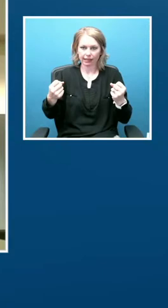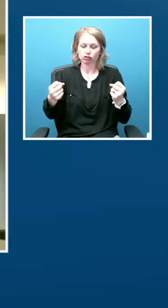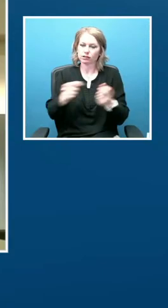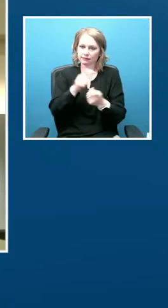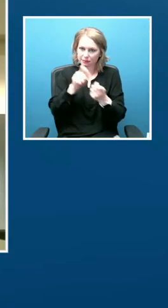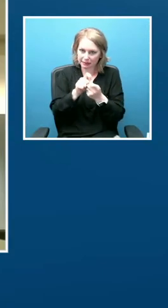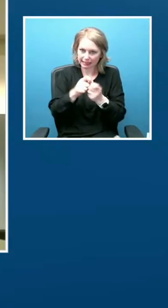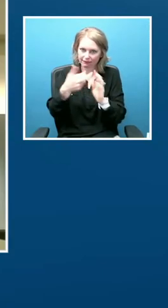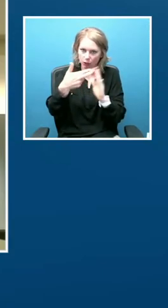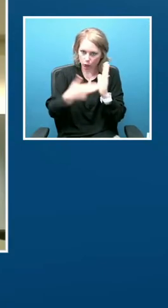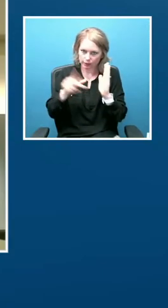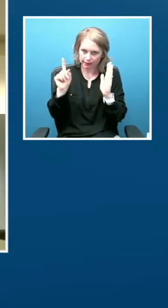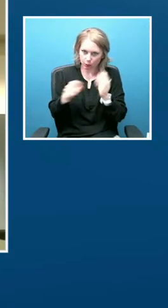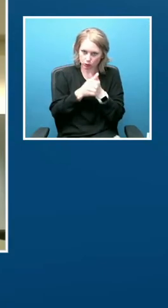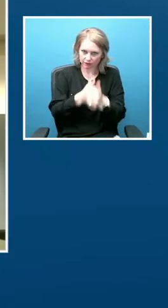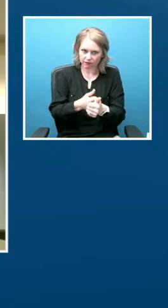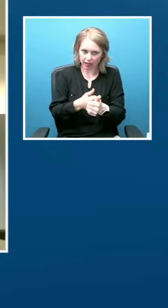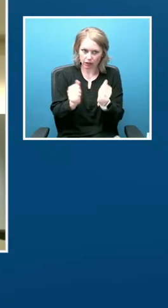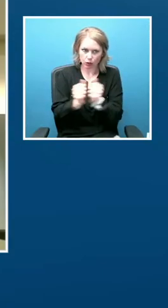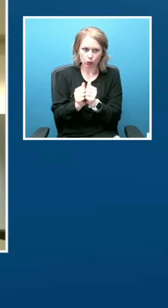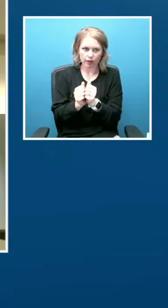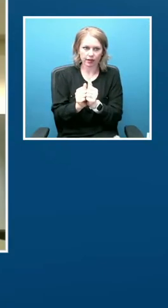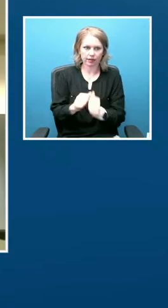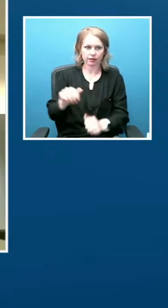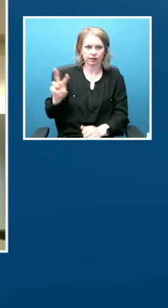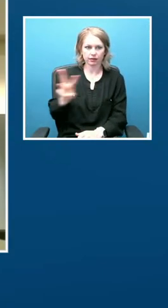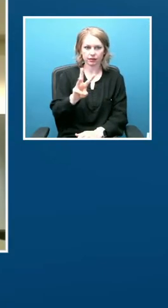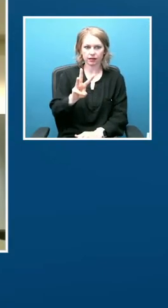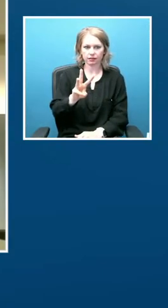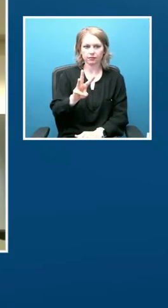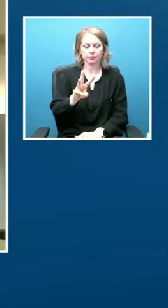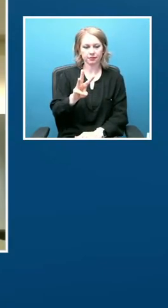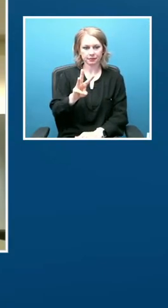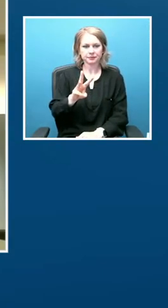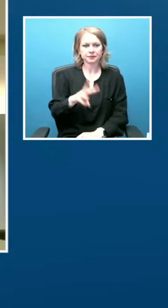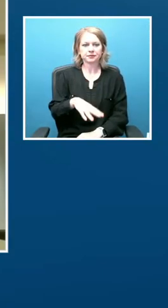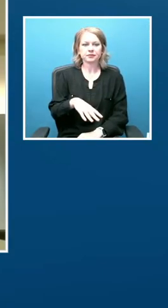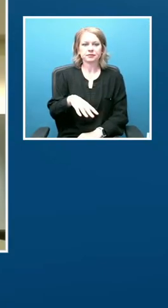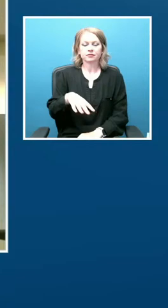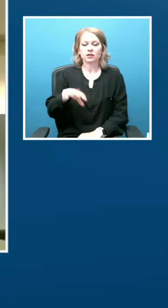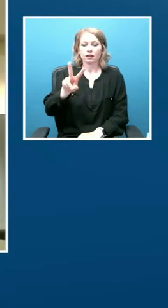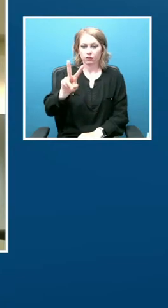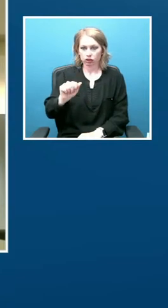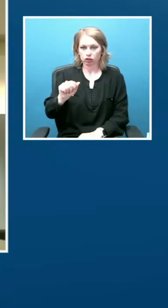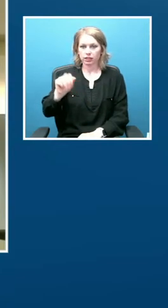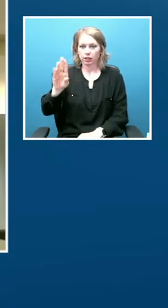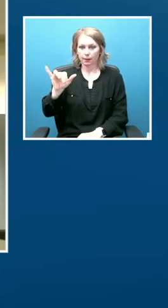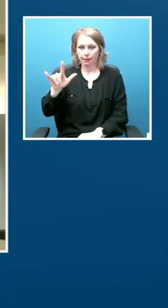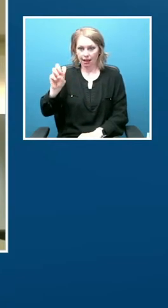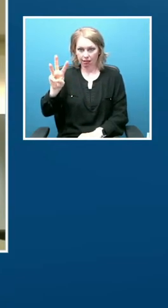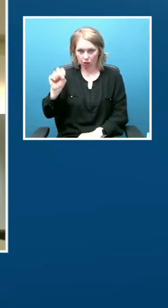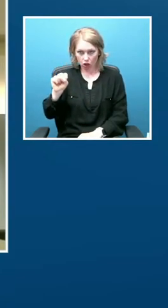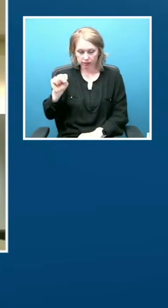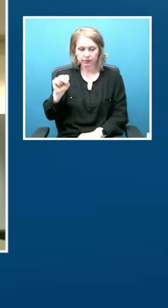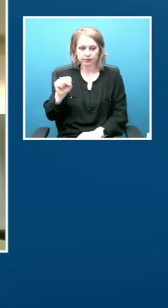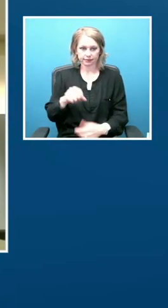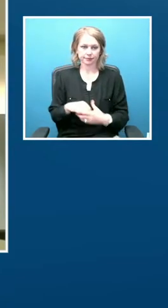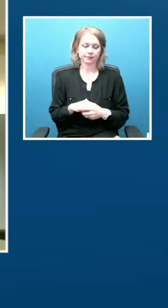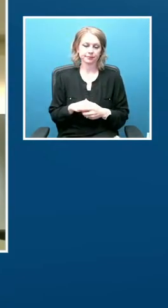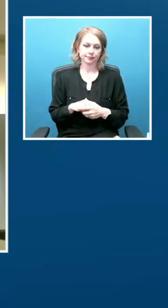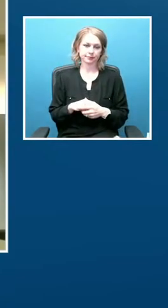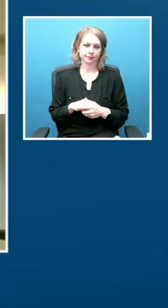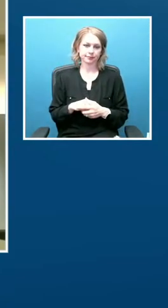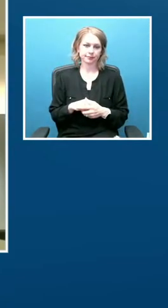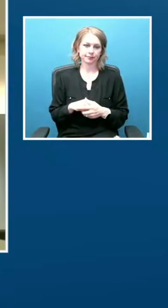of the West Virginia bylaws and key provisions and policies of the National Party Charter and DNC bylaws.